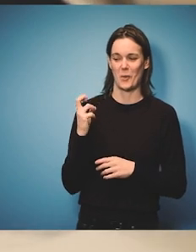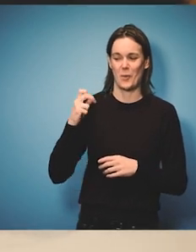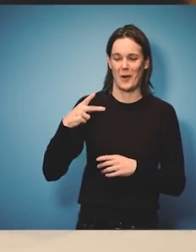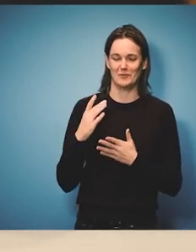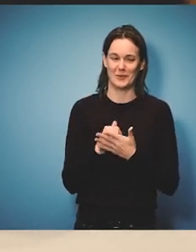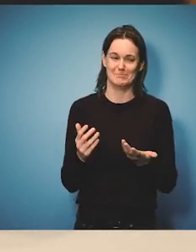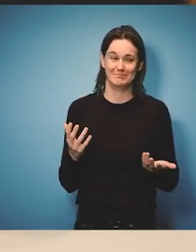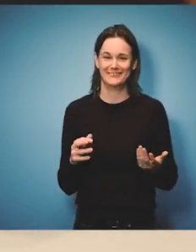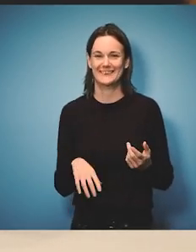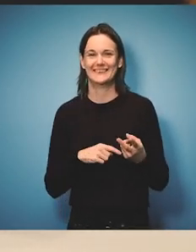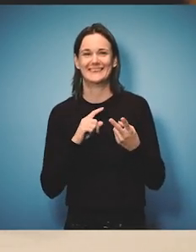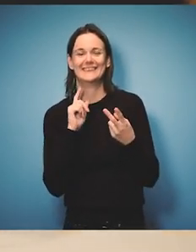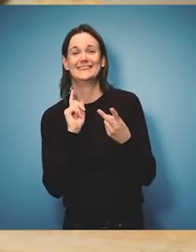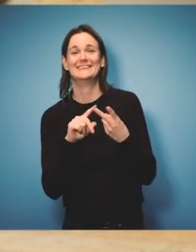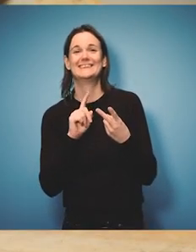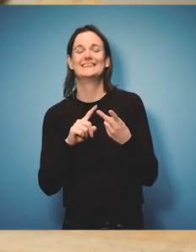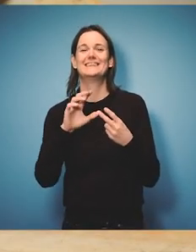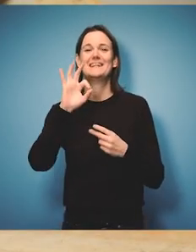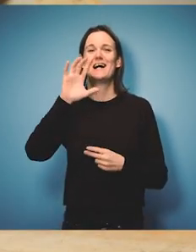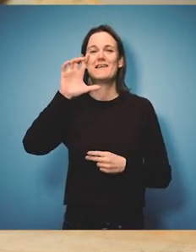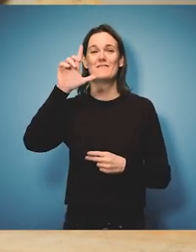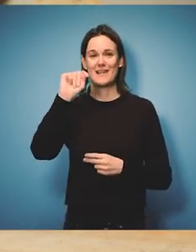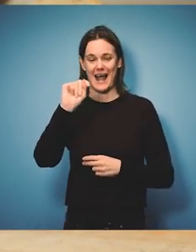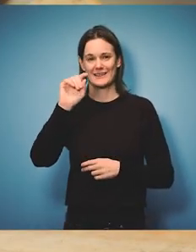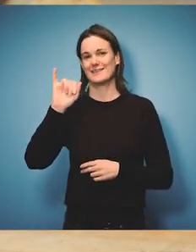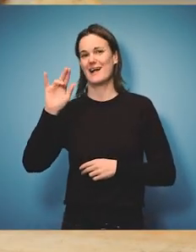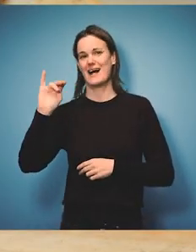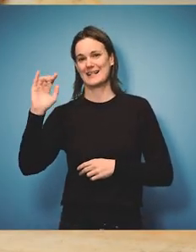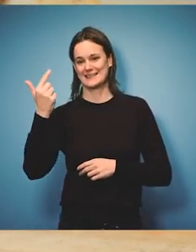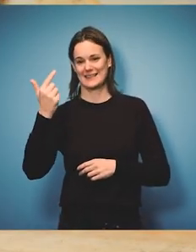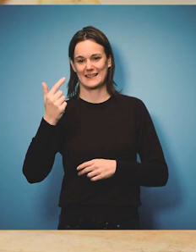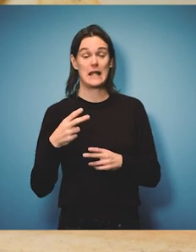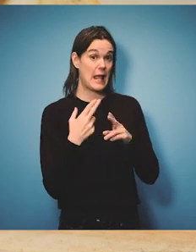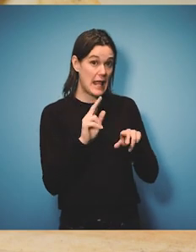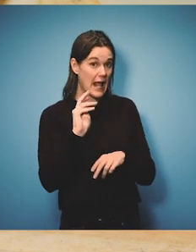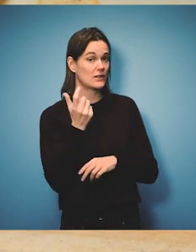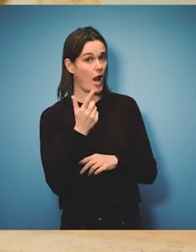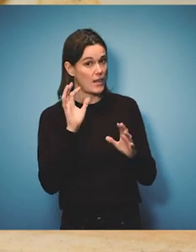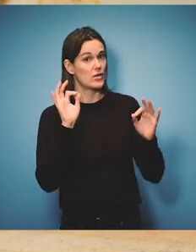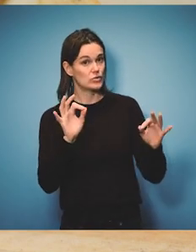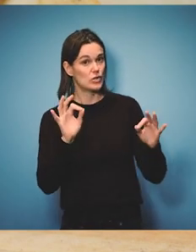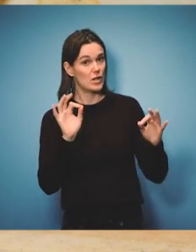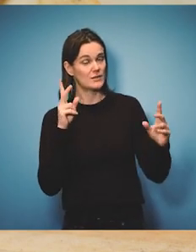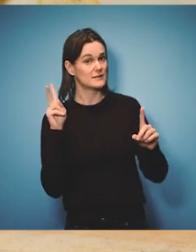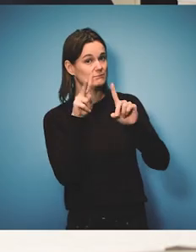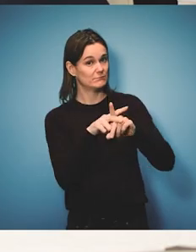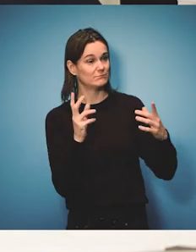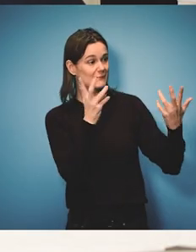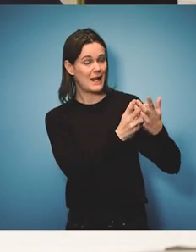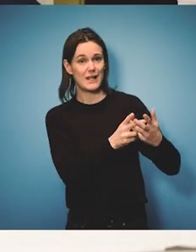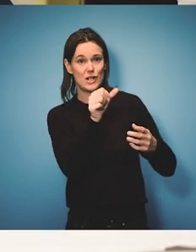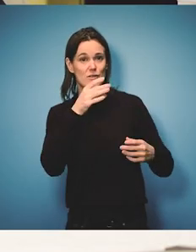fancy. Ooh. It's just whipped cream. And we're also making a flat icing to glaze our cake.